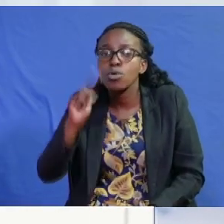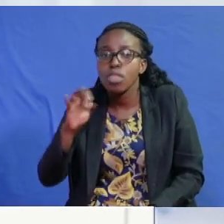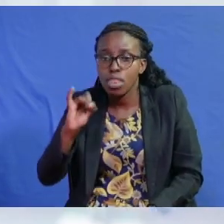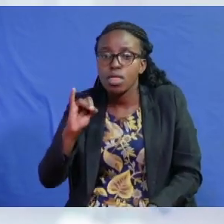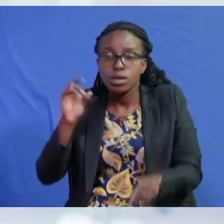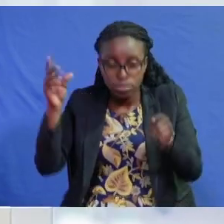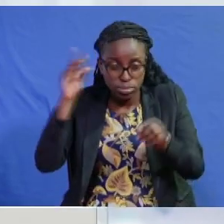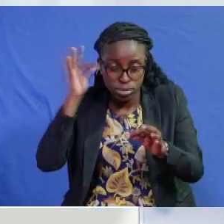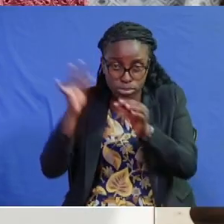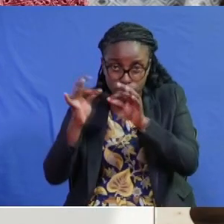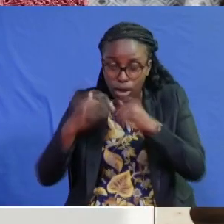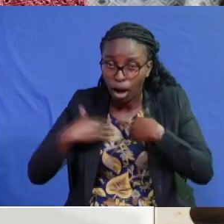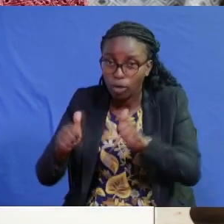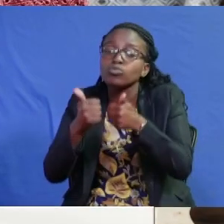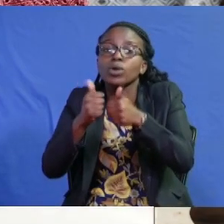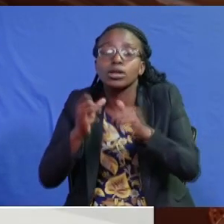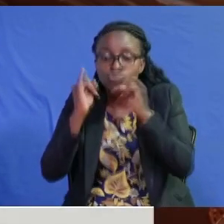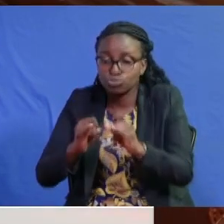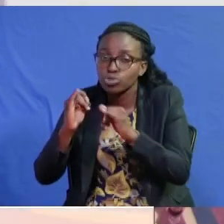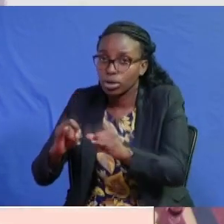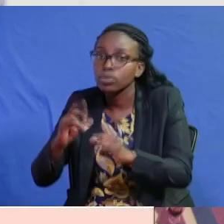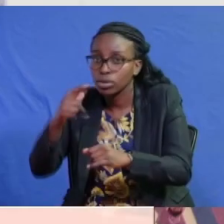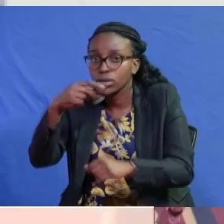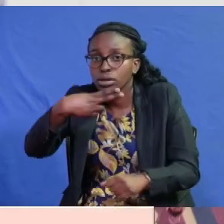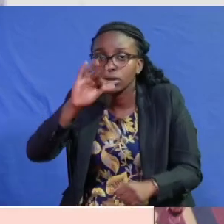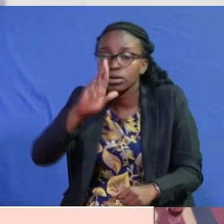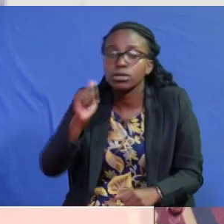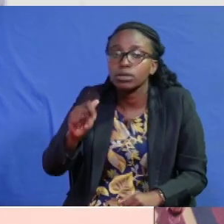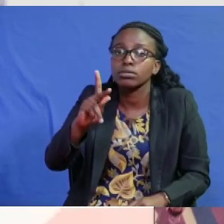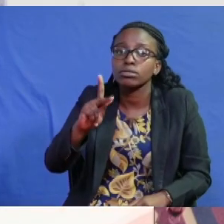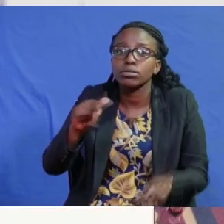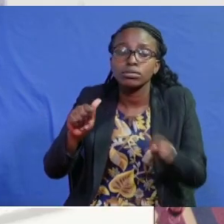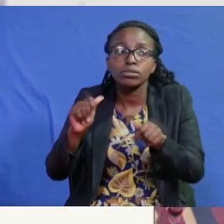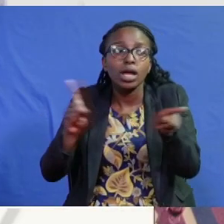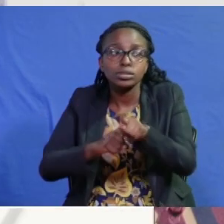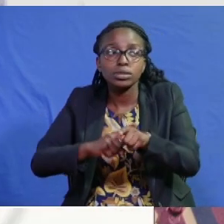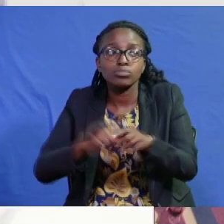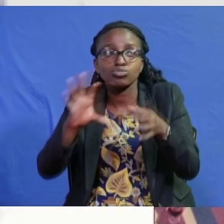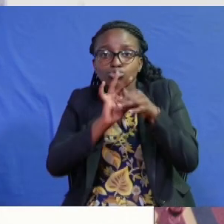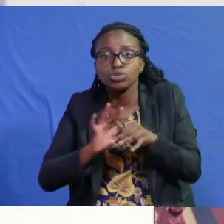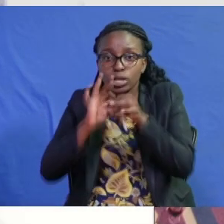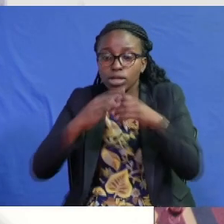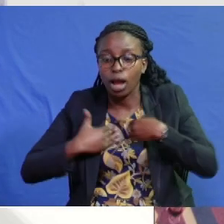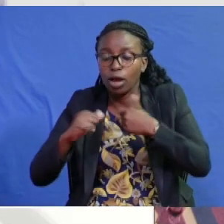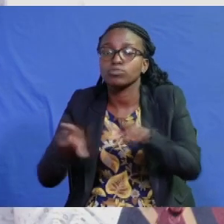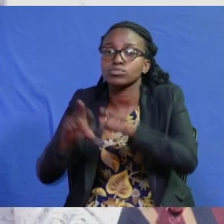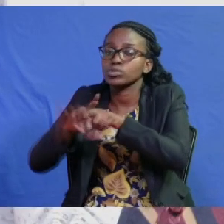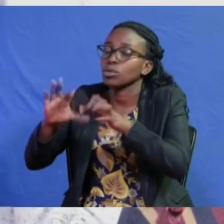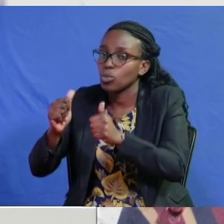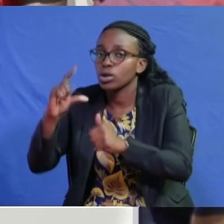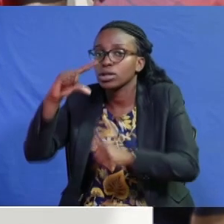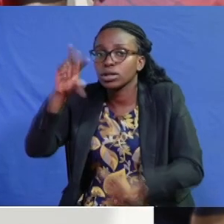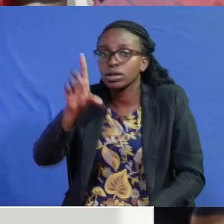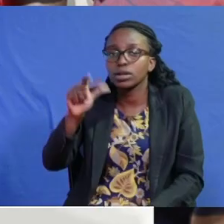Kindiki's minority Tharaka tribe background, calling it as a sign of Ruto's commitment to unity. Homa Bay Governor Gladys Wanga stated